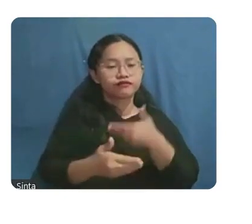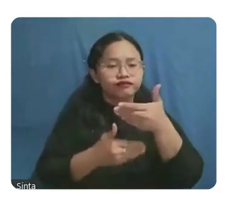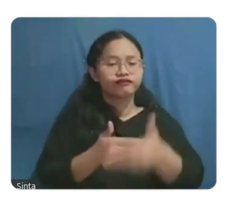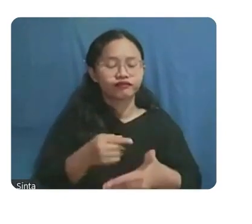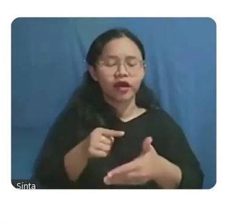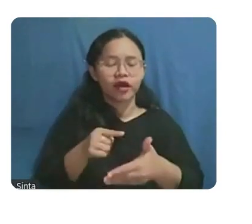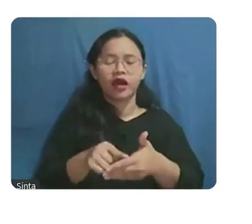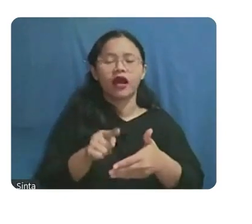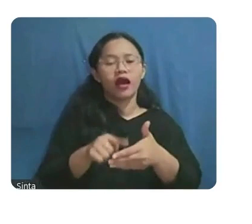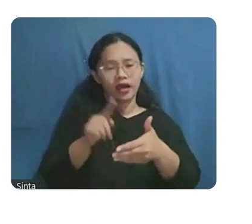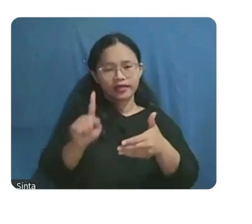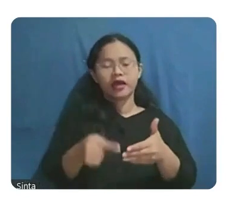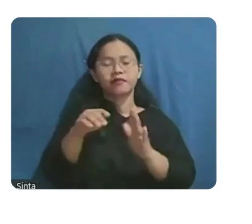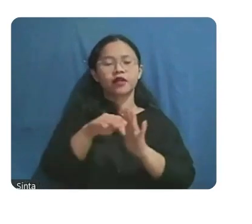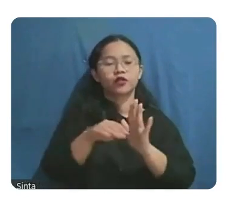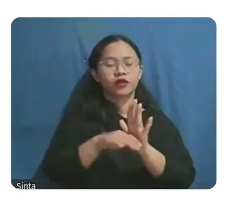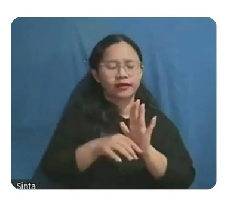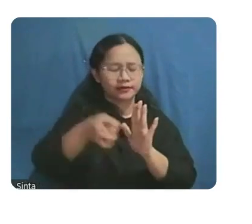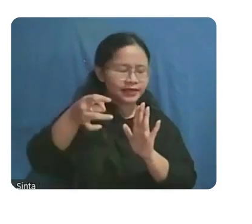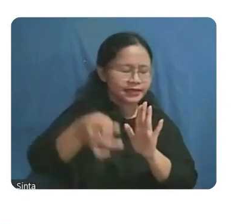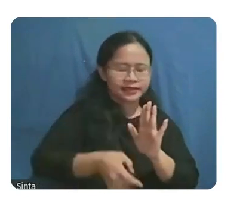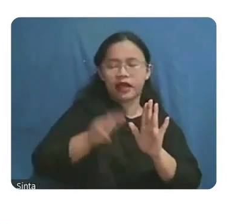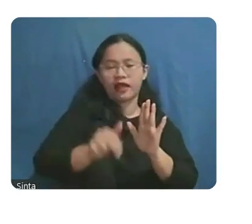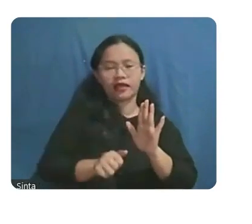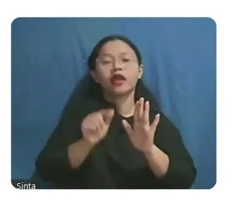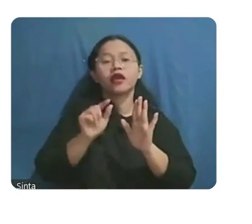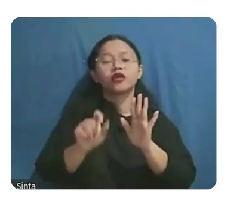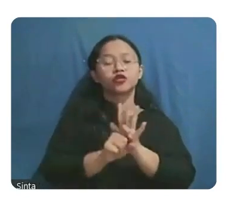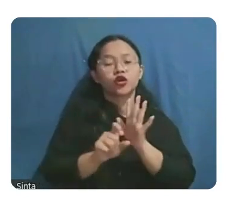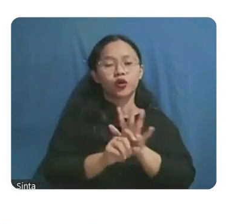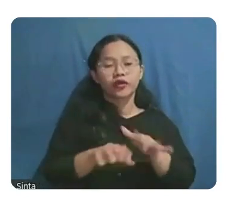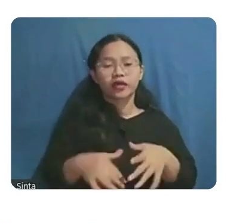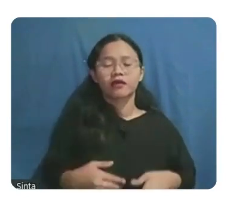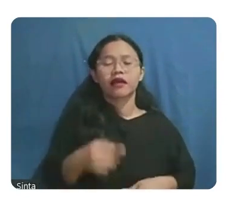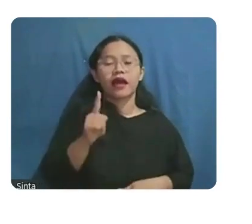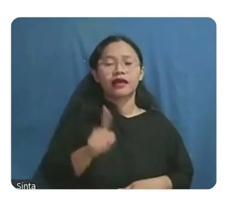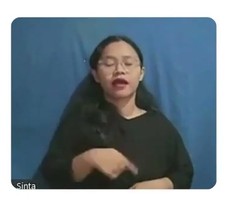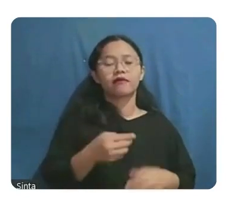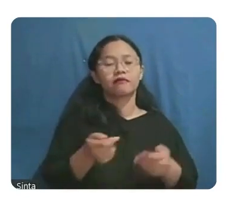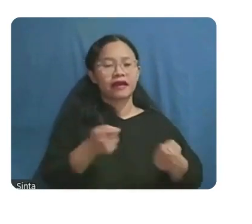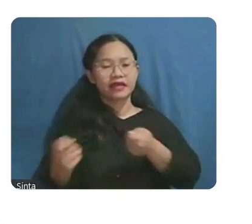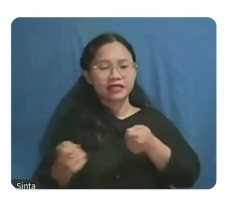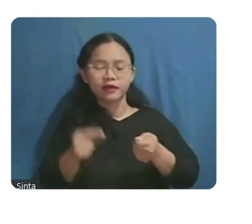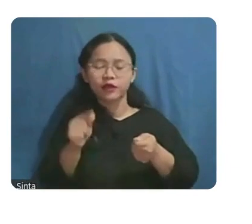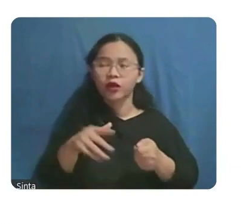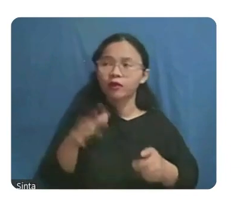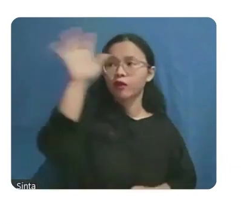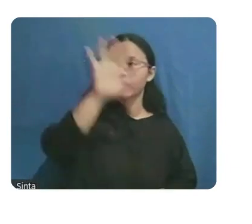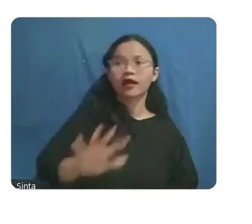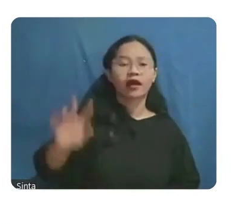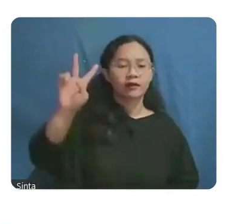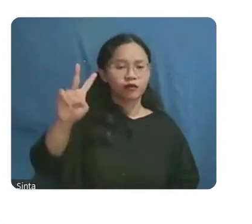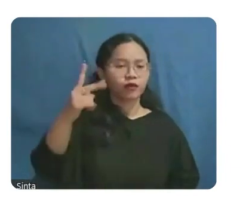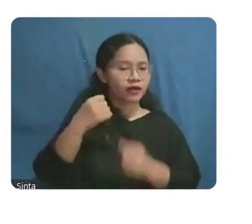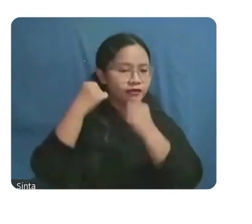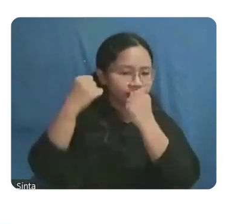it's about air quality management. Second, quality management of clinical services.